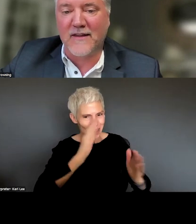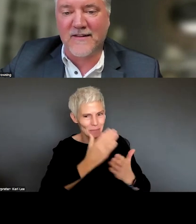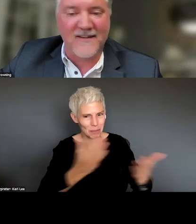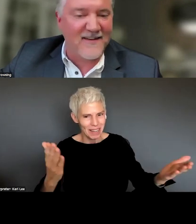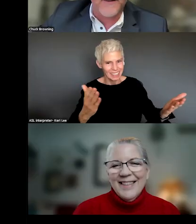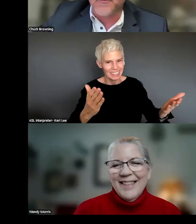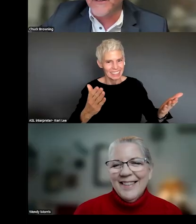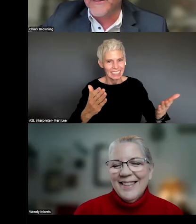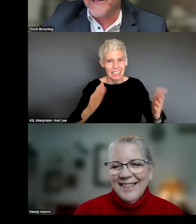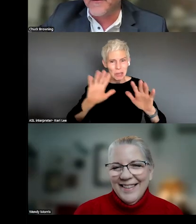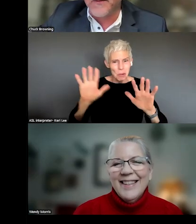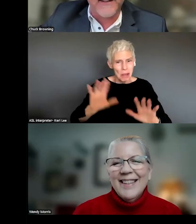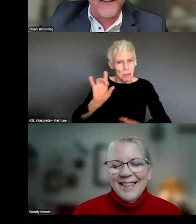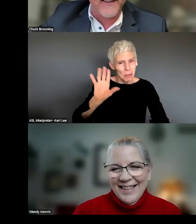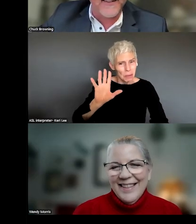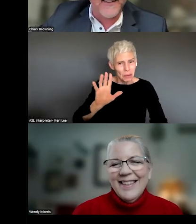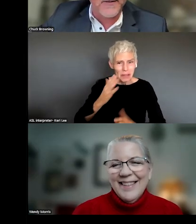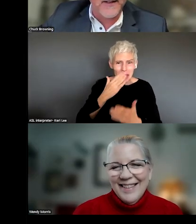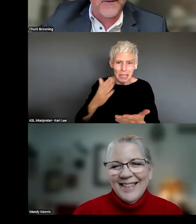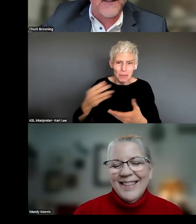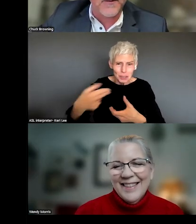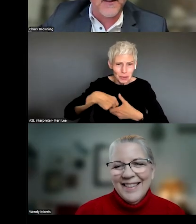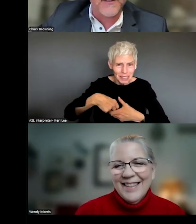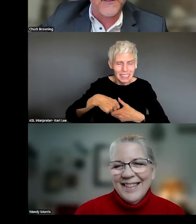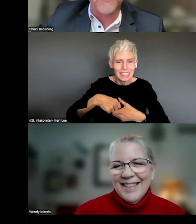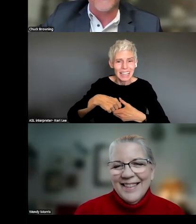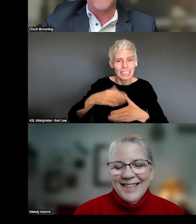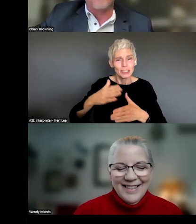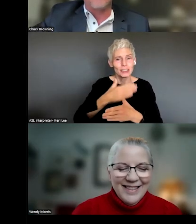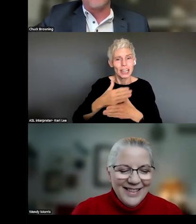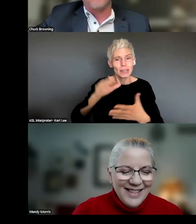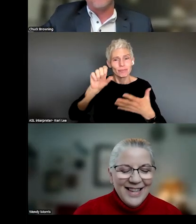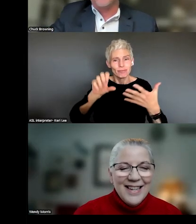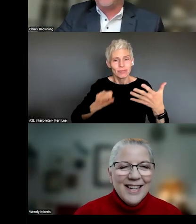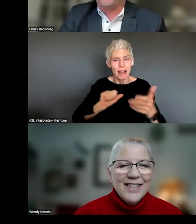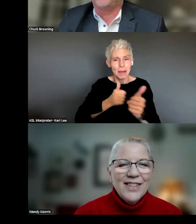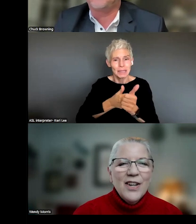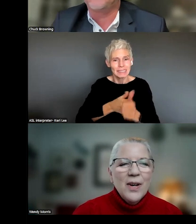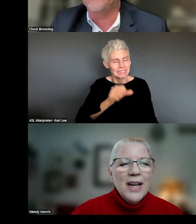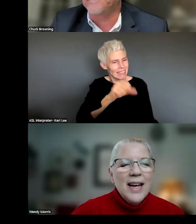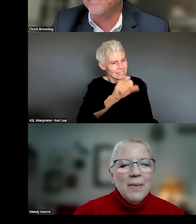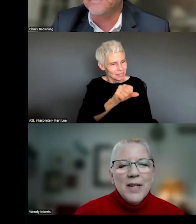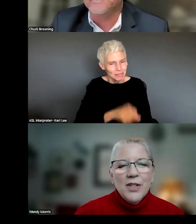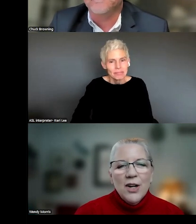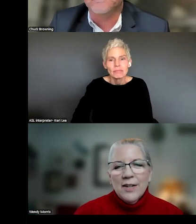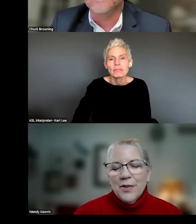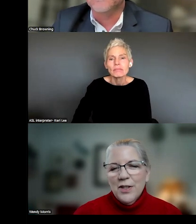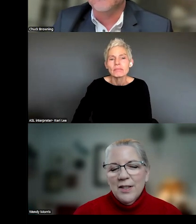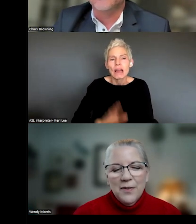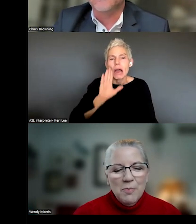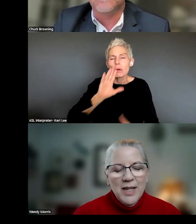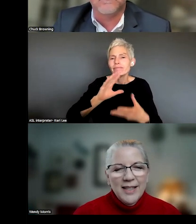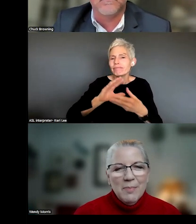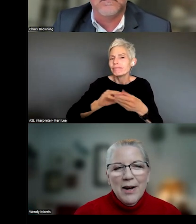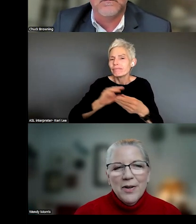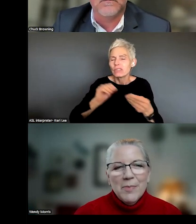difficult weather. Wendy, thank you for being here and being able to share with us updates. Yeah, so I'm going to talk for just a